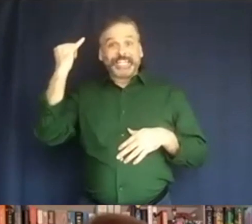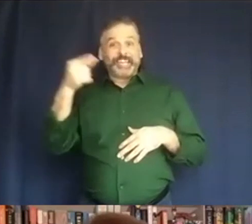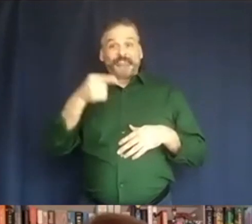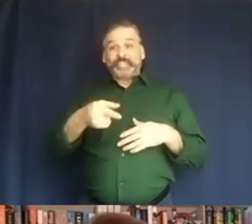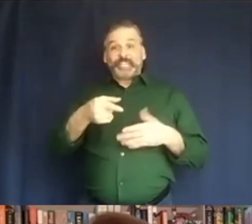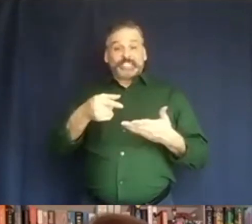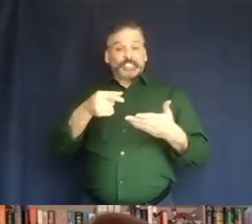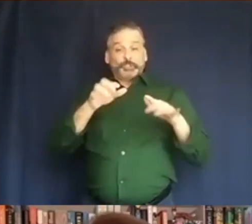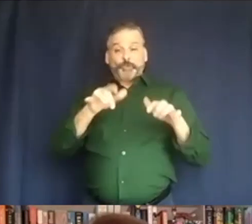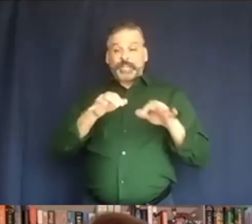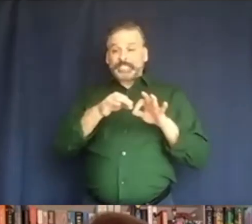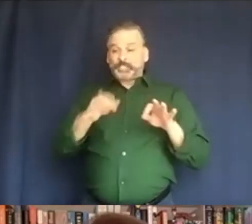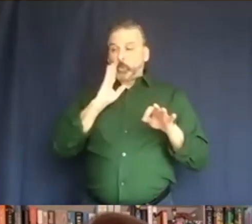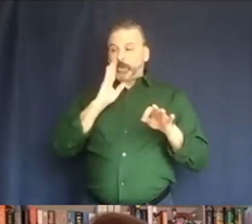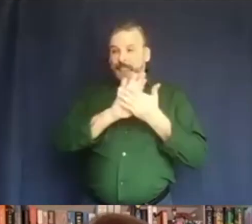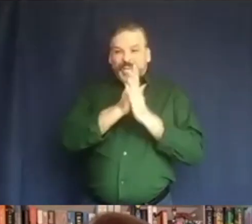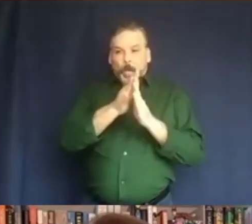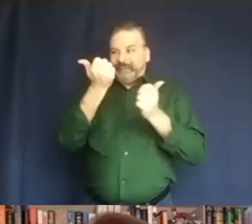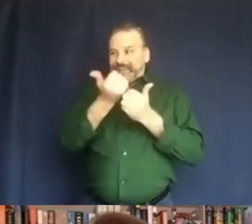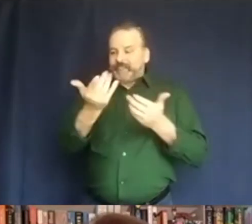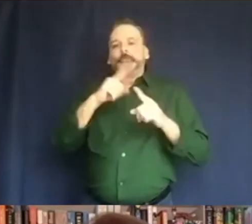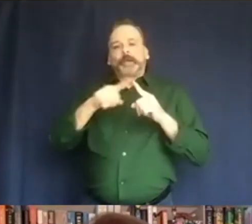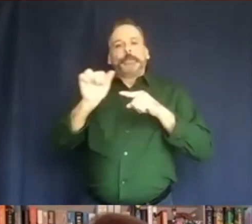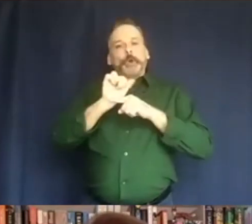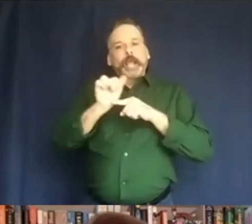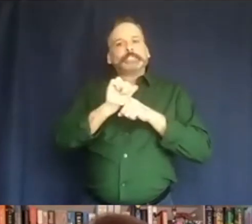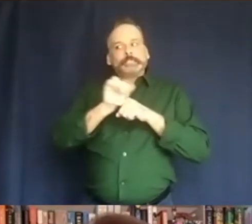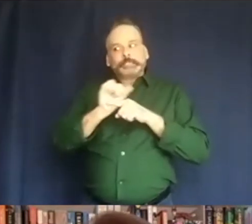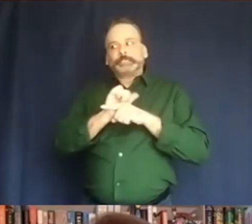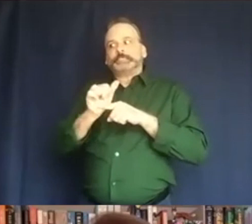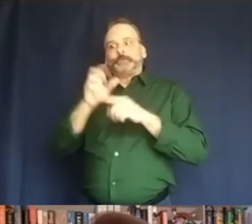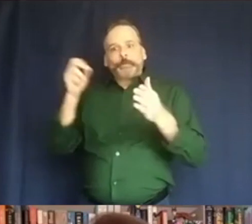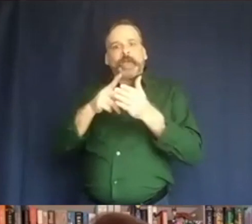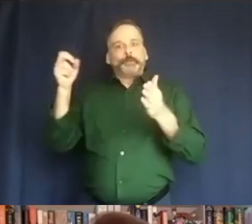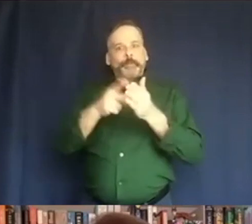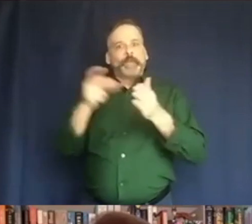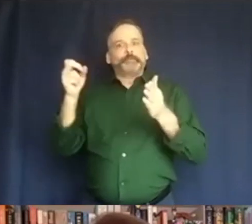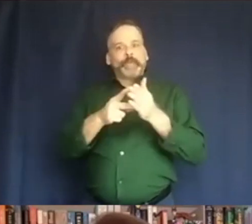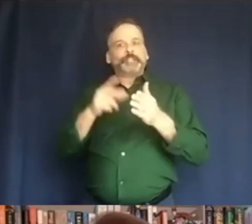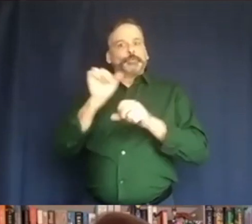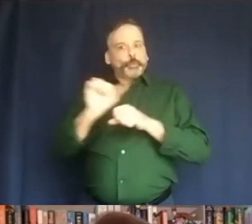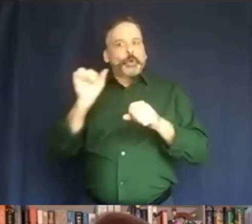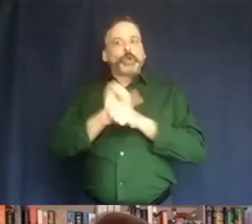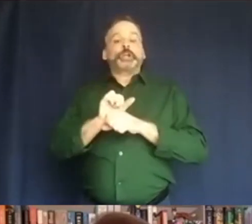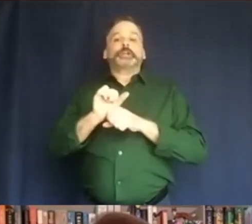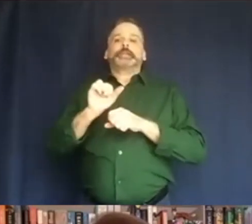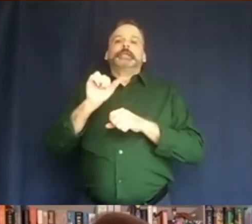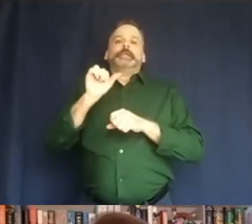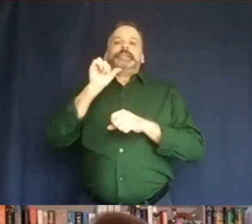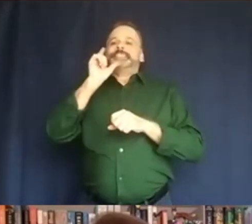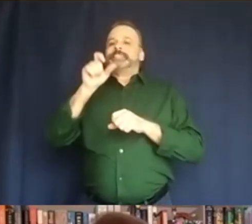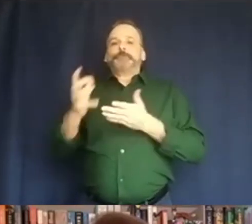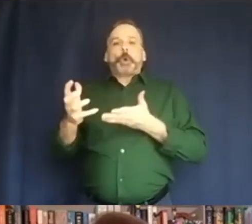write a sentence like, but it's just that practice of just returning and returning and returning. And it doesn't necessarily have to accumulate into